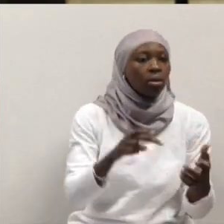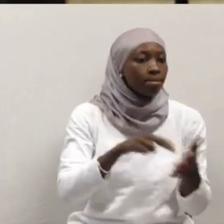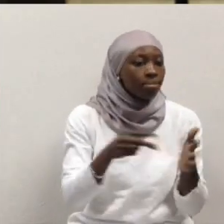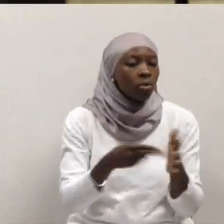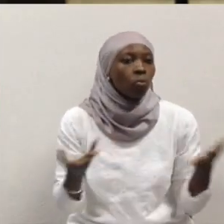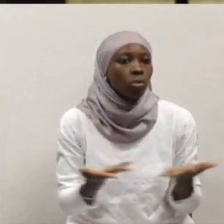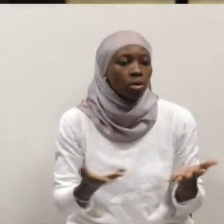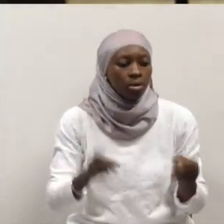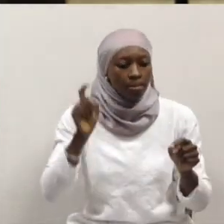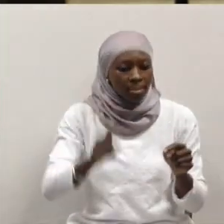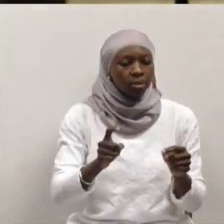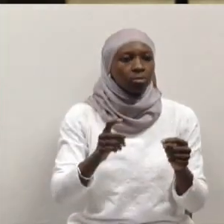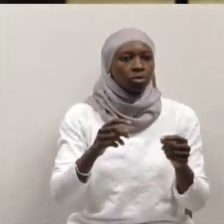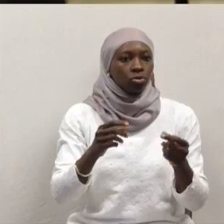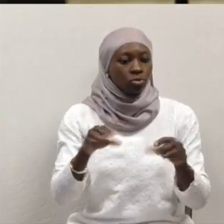of Al-Fath